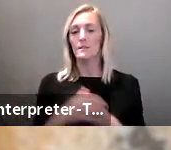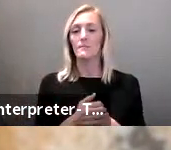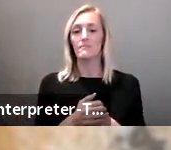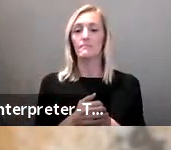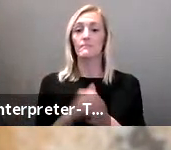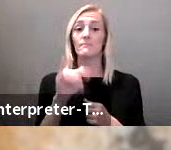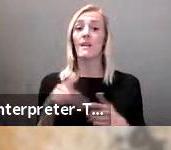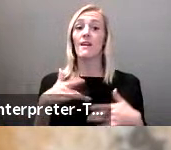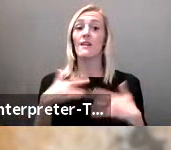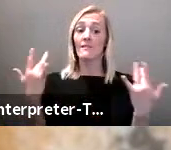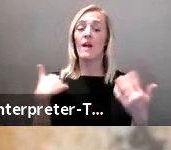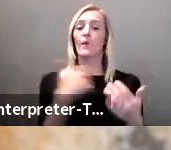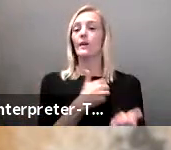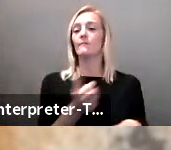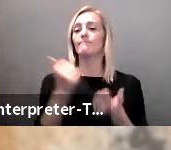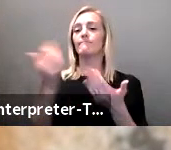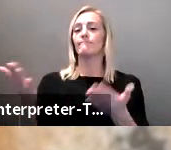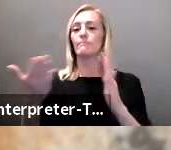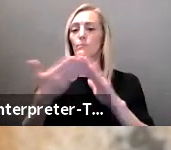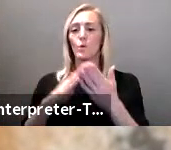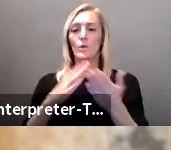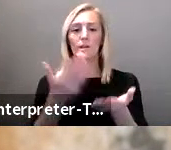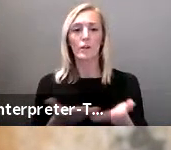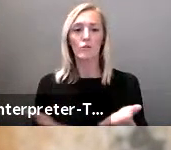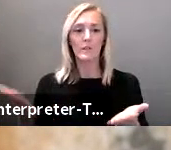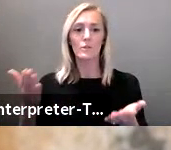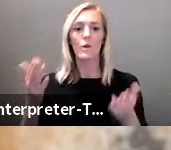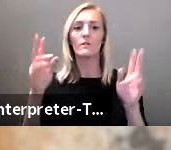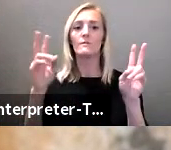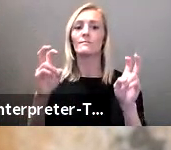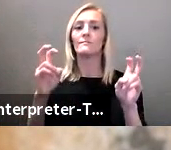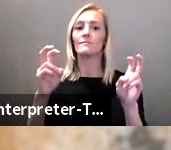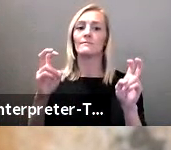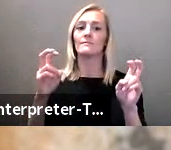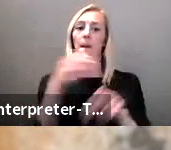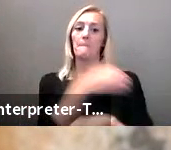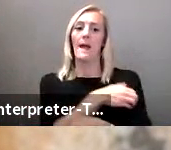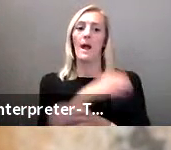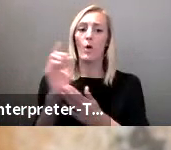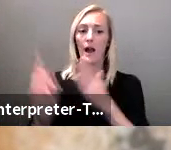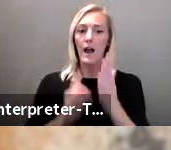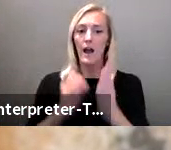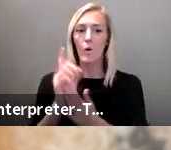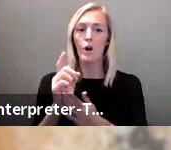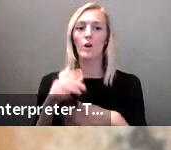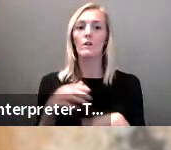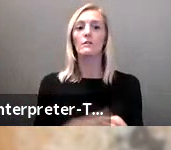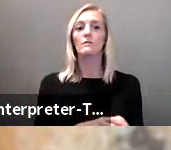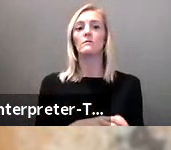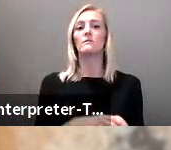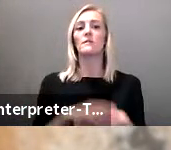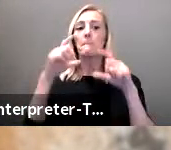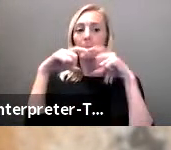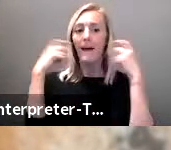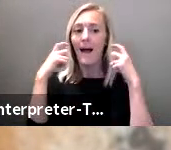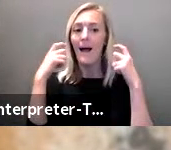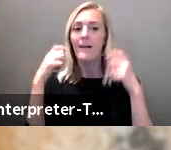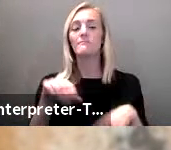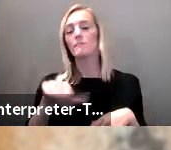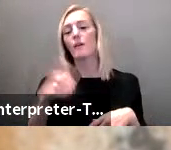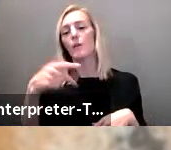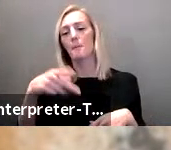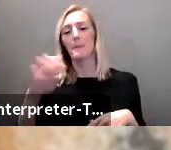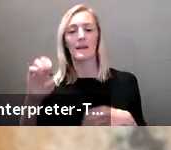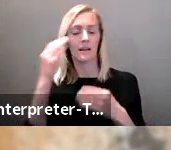we were able to provide a community resource power hour, a box, which included masks and other PPE information, as